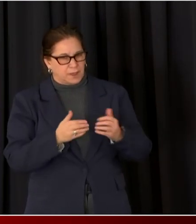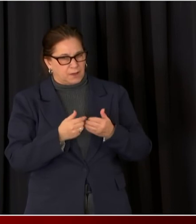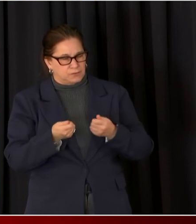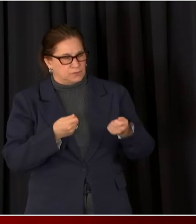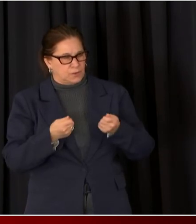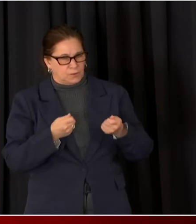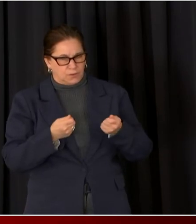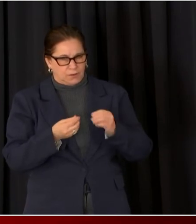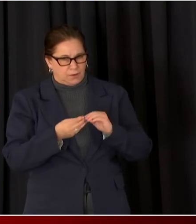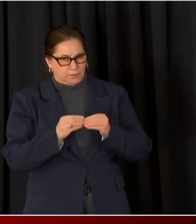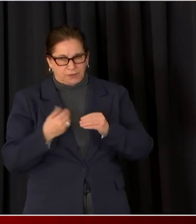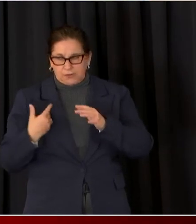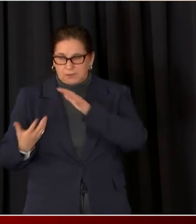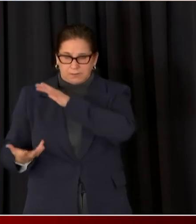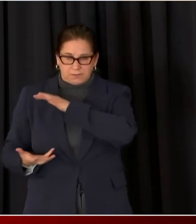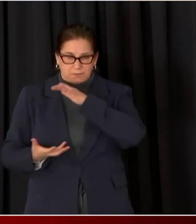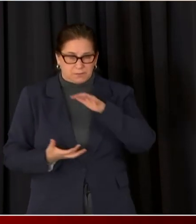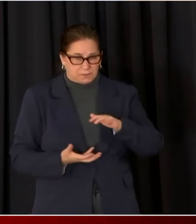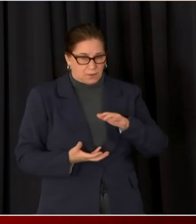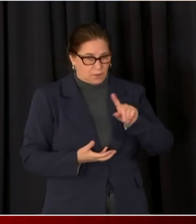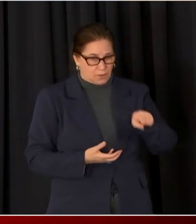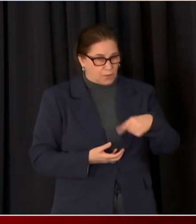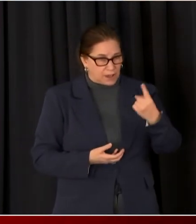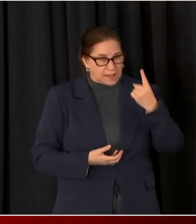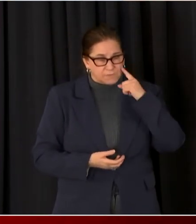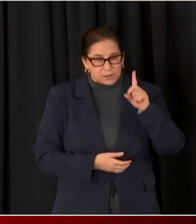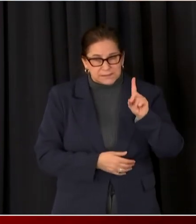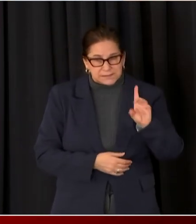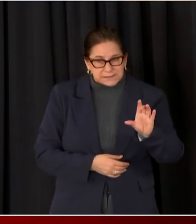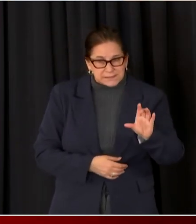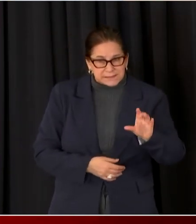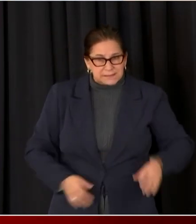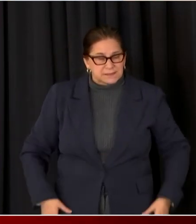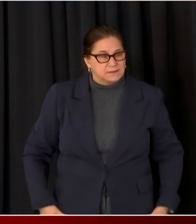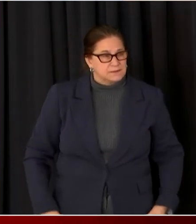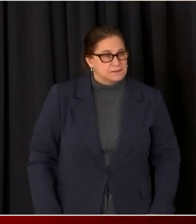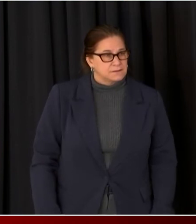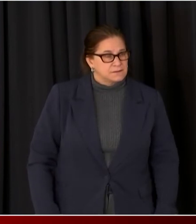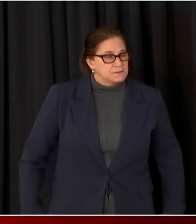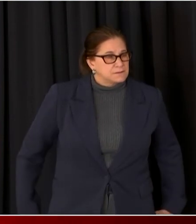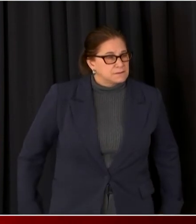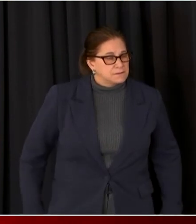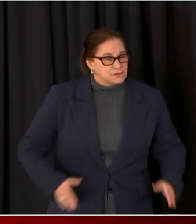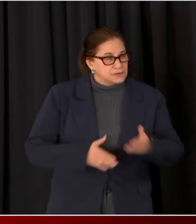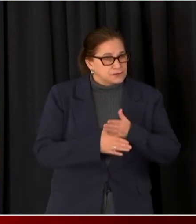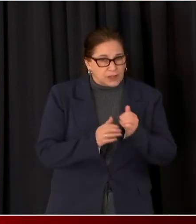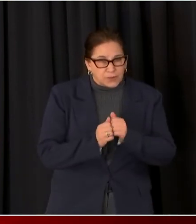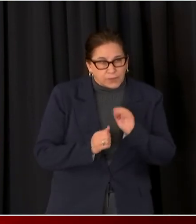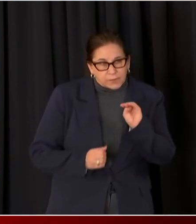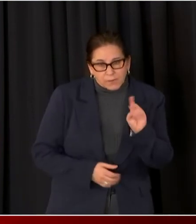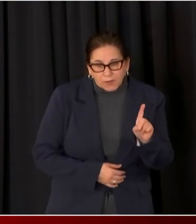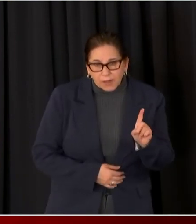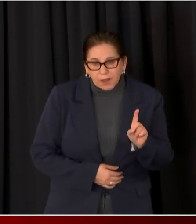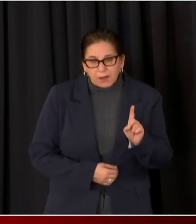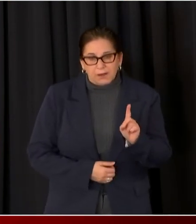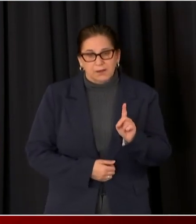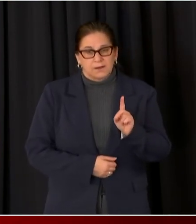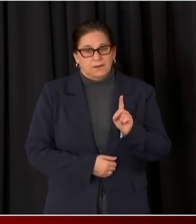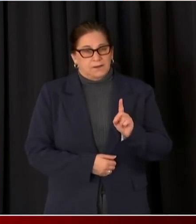expect in further allotments? Will it always be this 6,000 number for the near future,